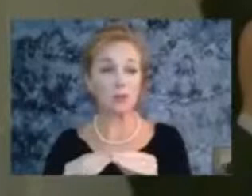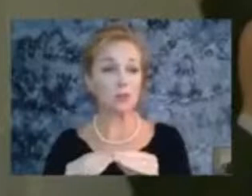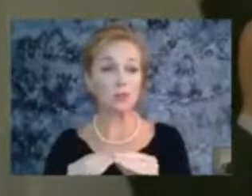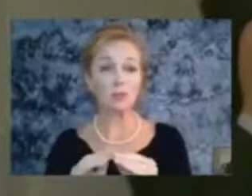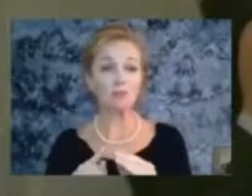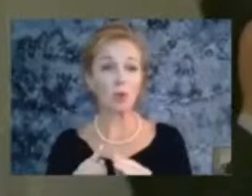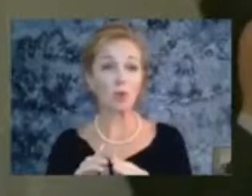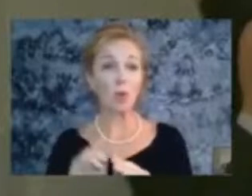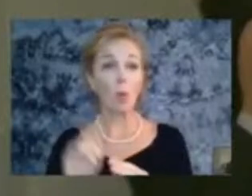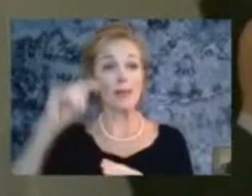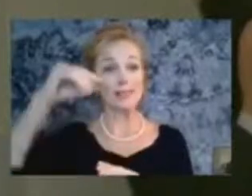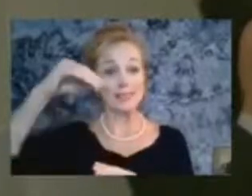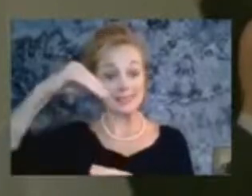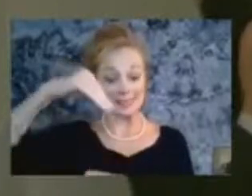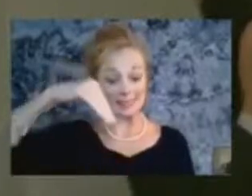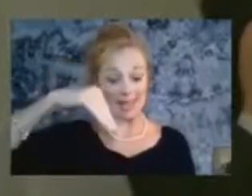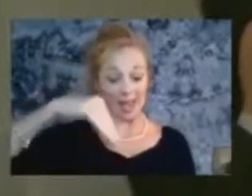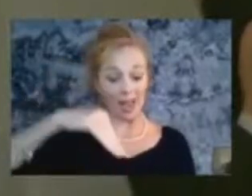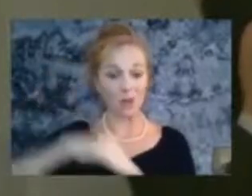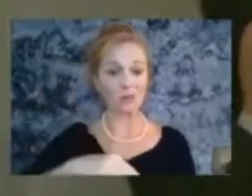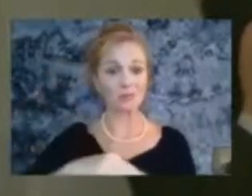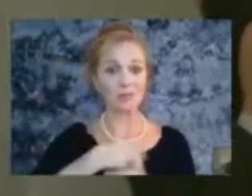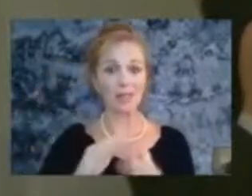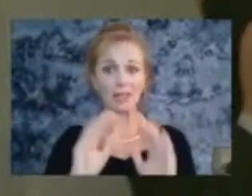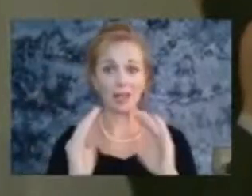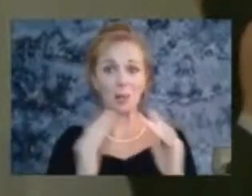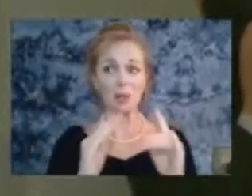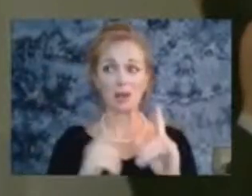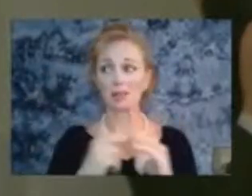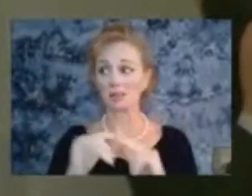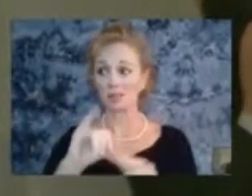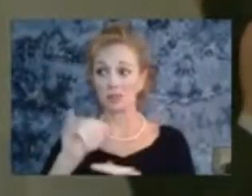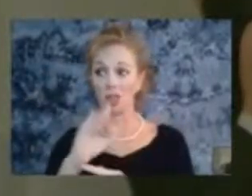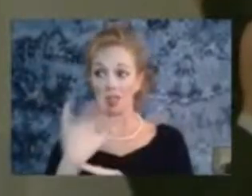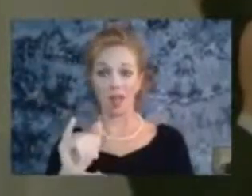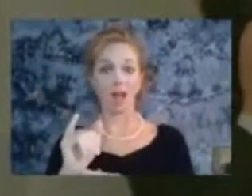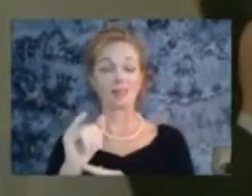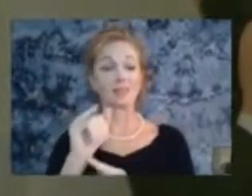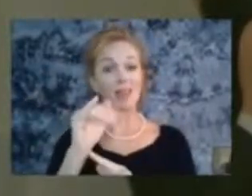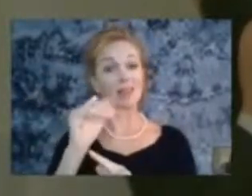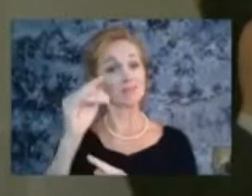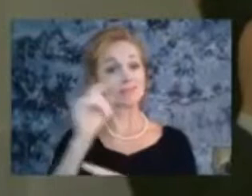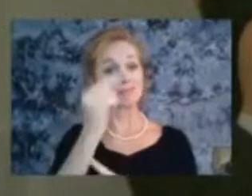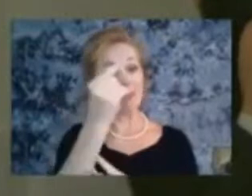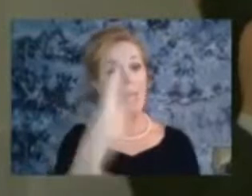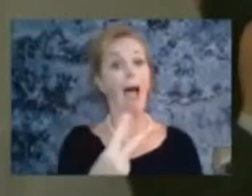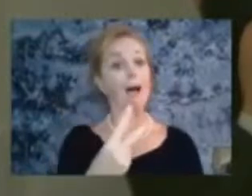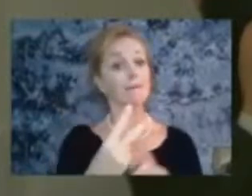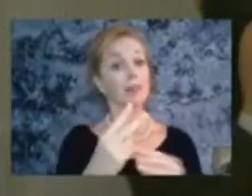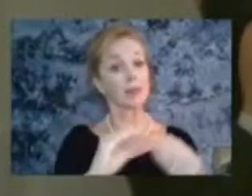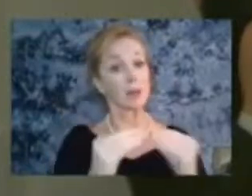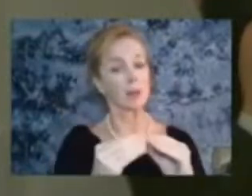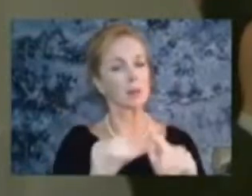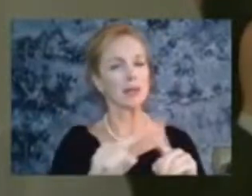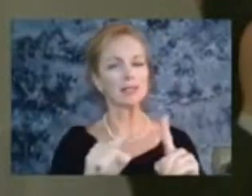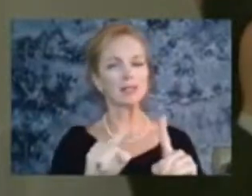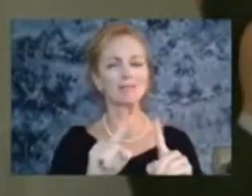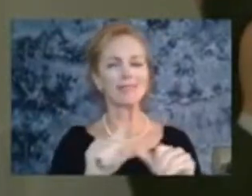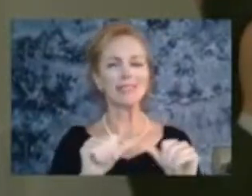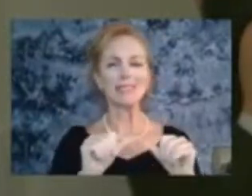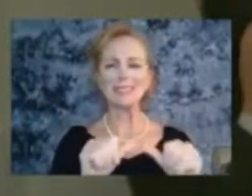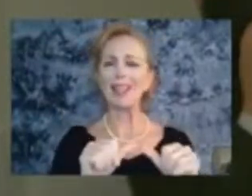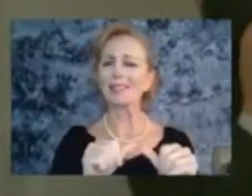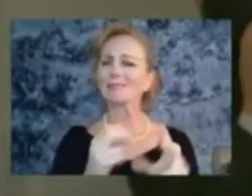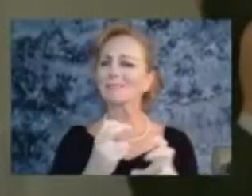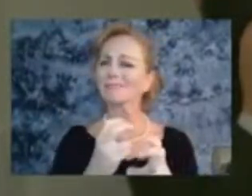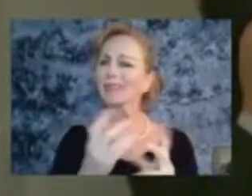certainly almost cut in half from where we were in July, but that's still a tricky number. And I think it's important that we